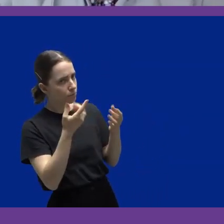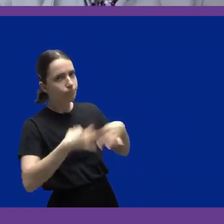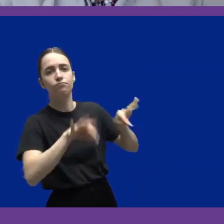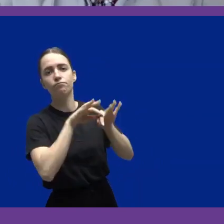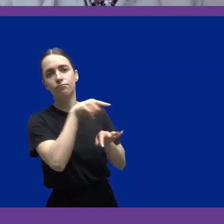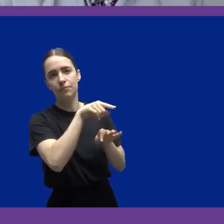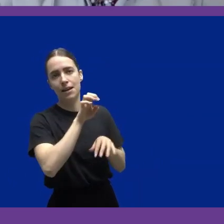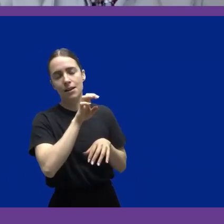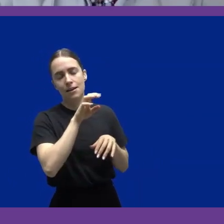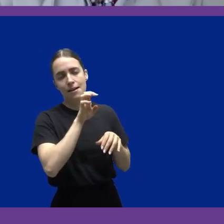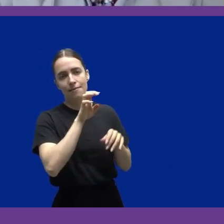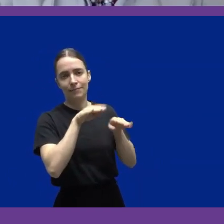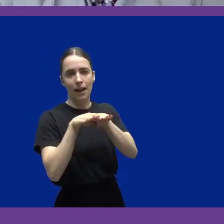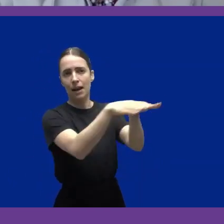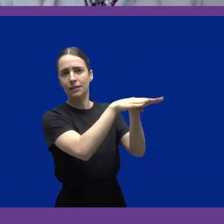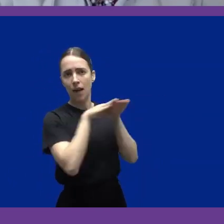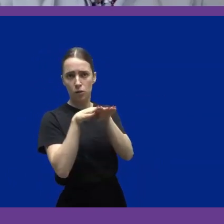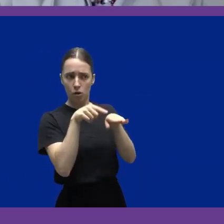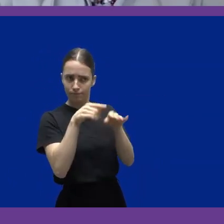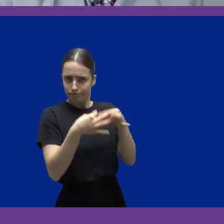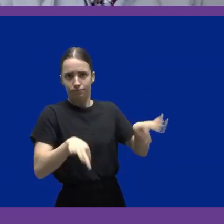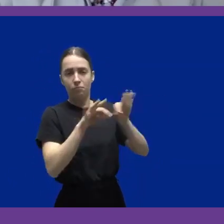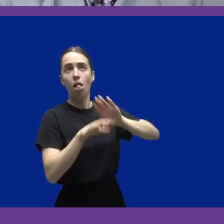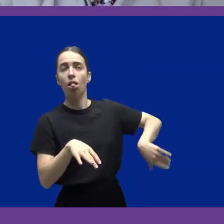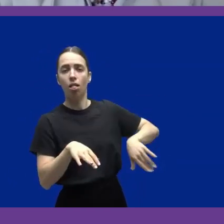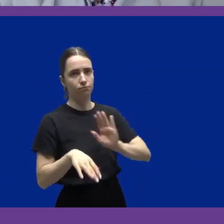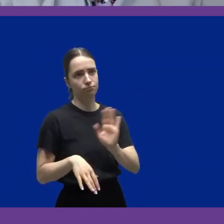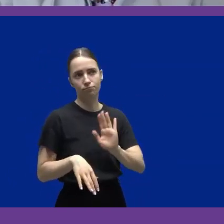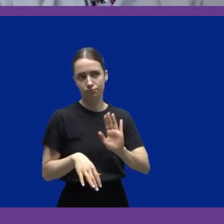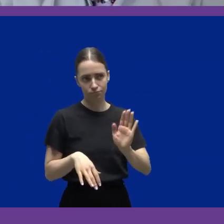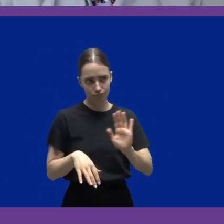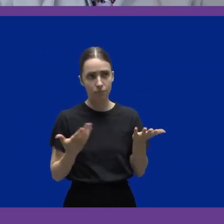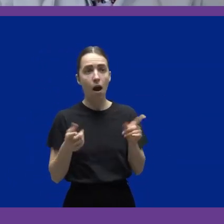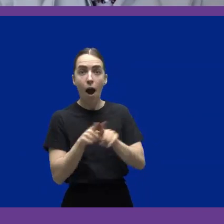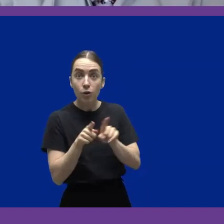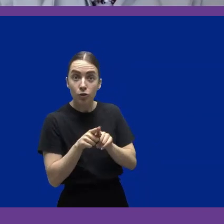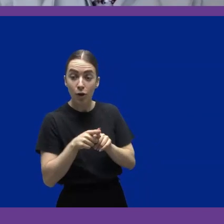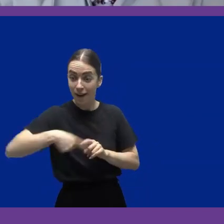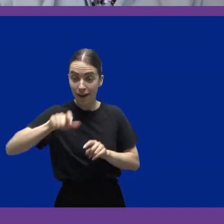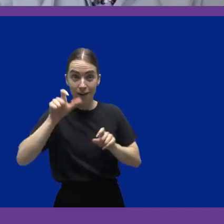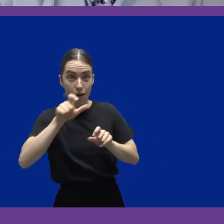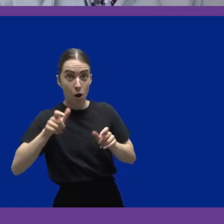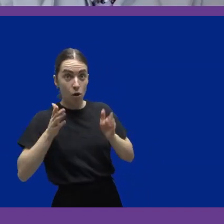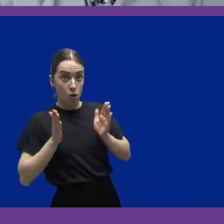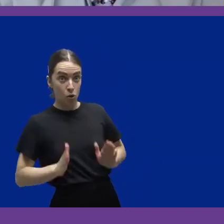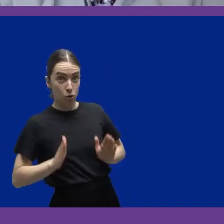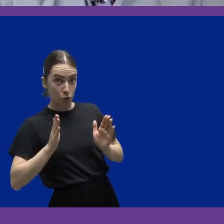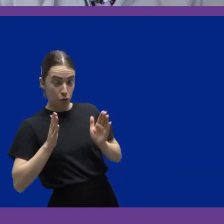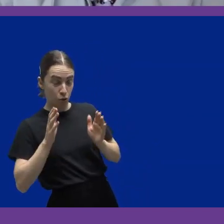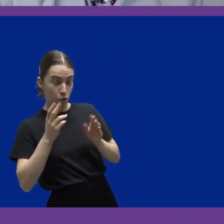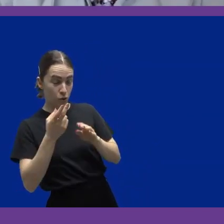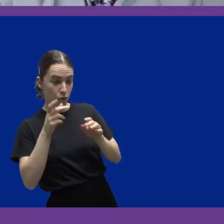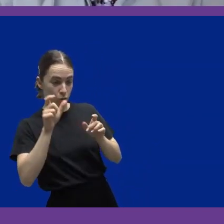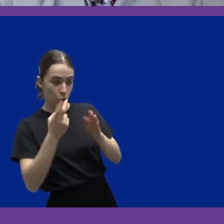support the systematic collection of consumer feedback to know if there are any accessibility-related complaints. This is one of the